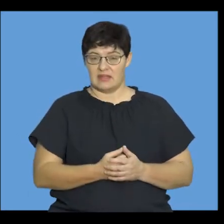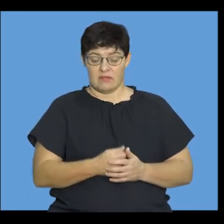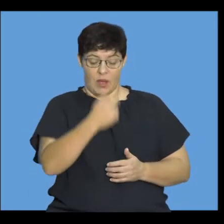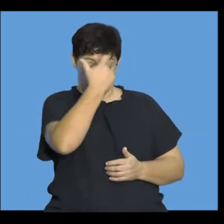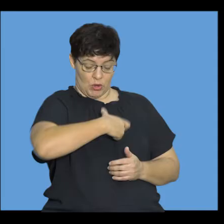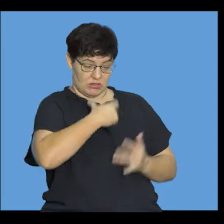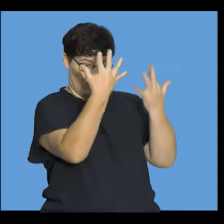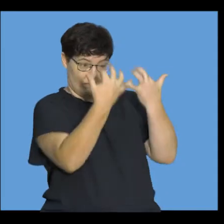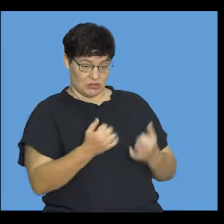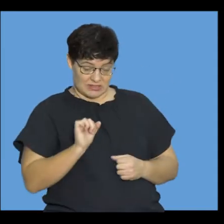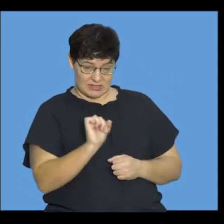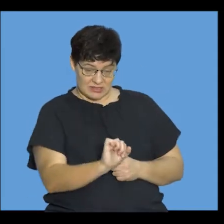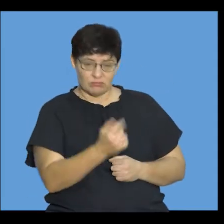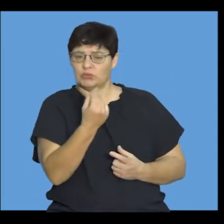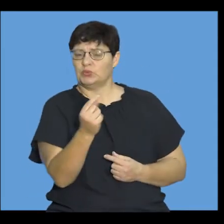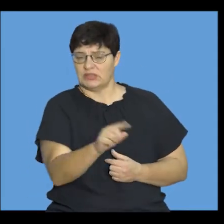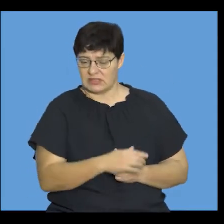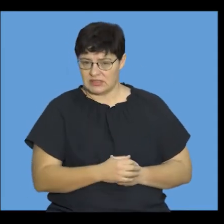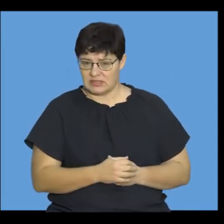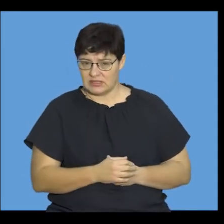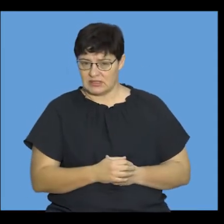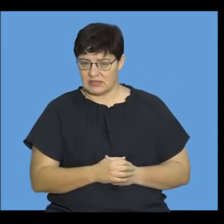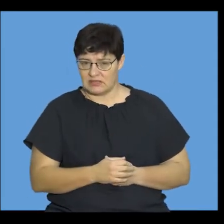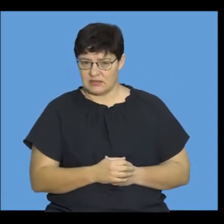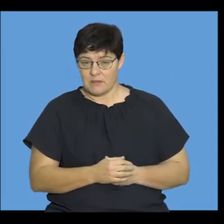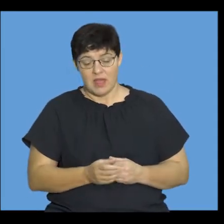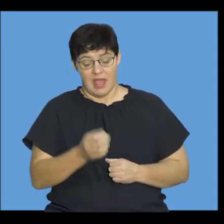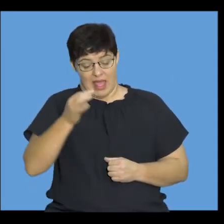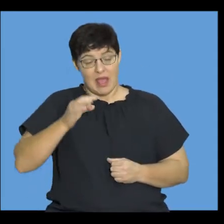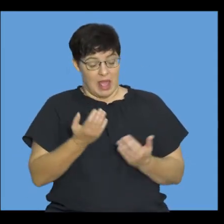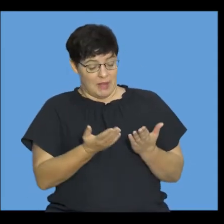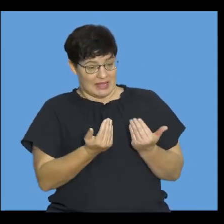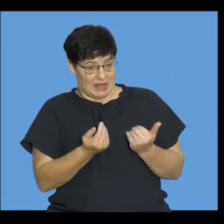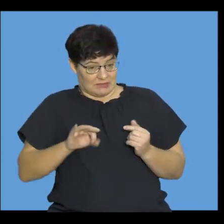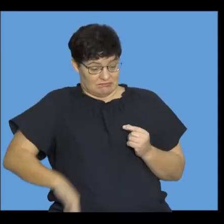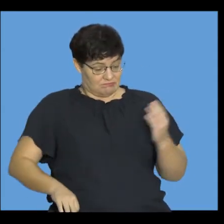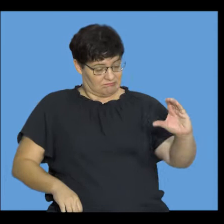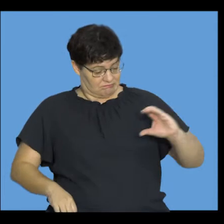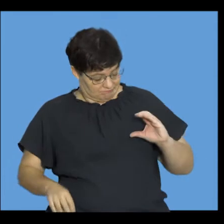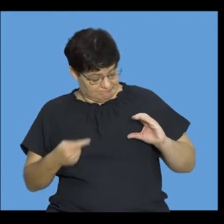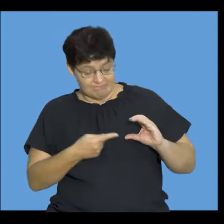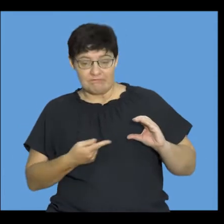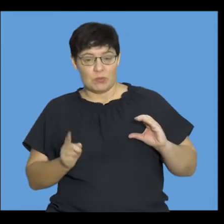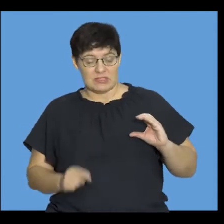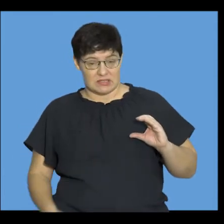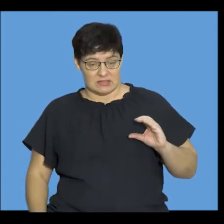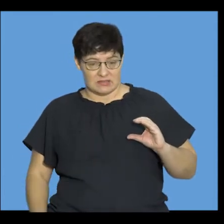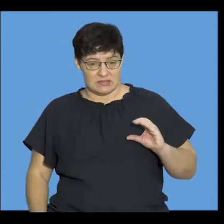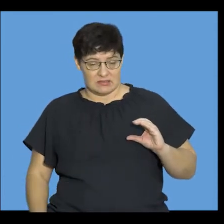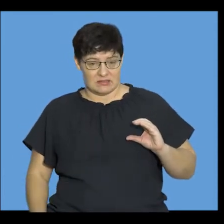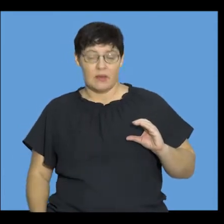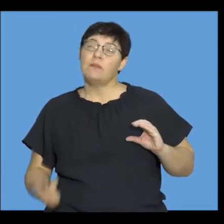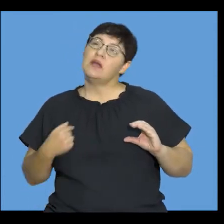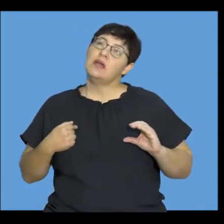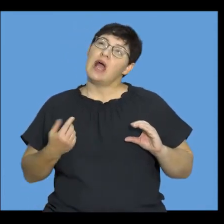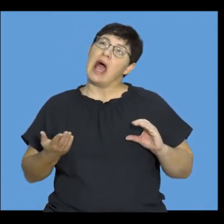budget, what are you doing? Looking at your expected earnings in a month. In other words, what do I expect